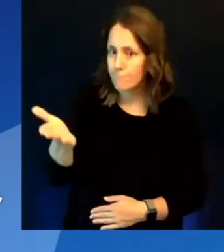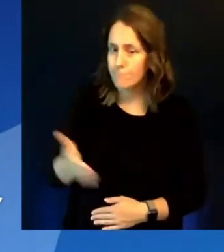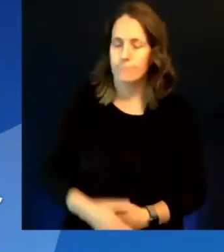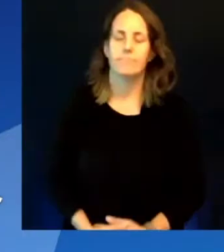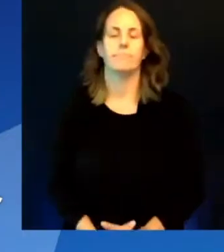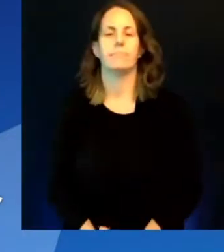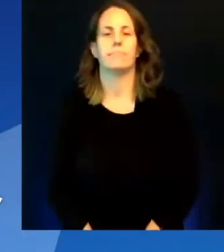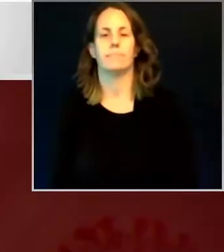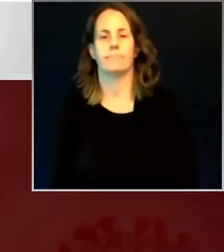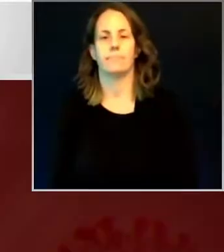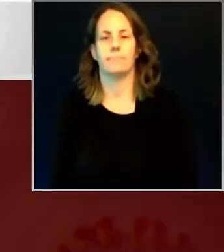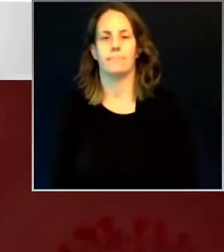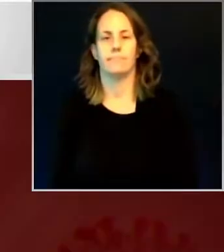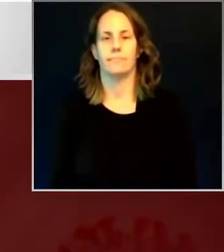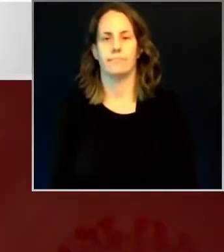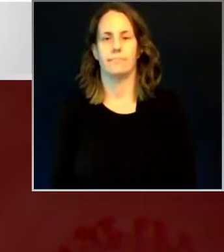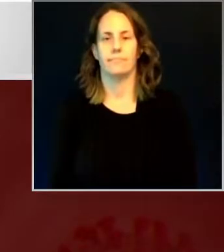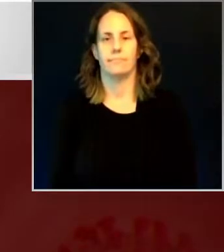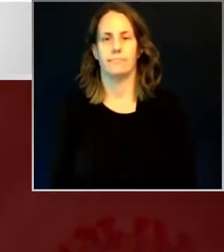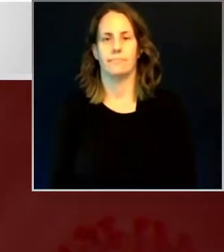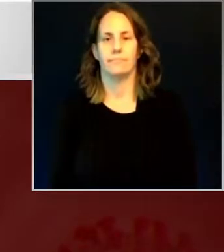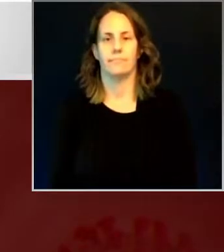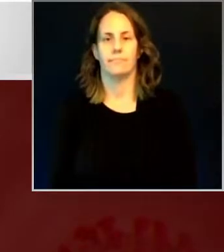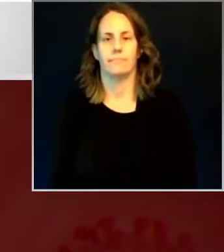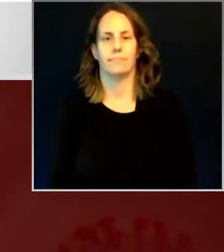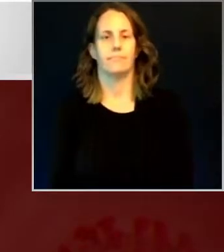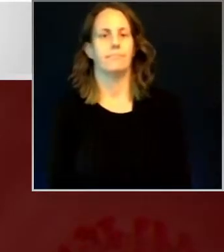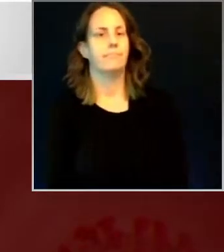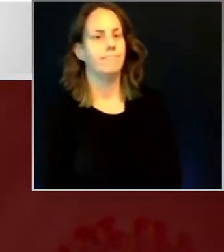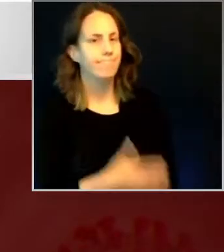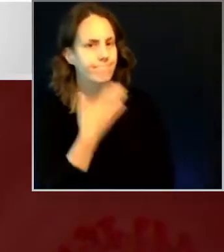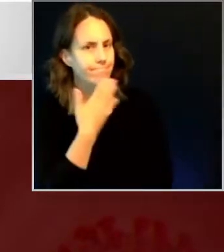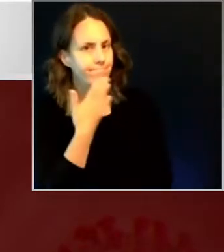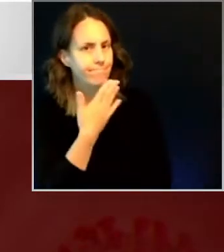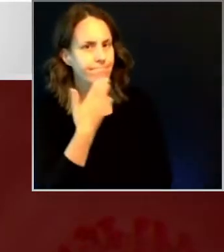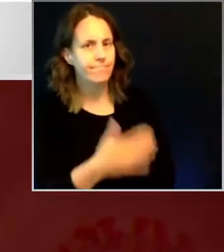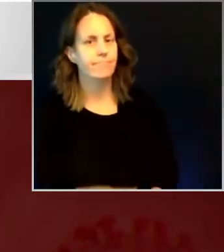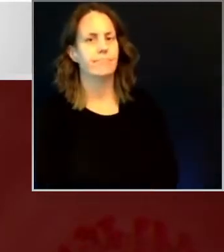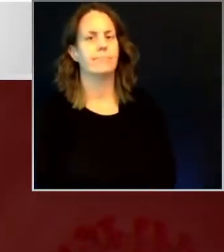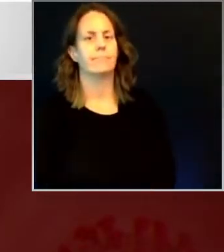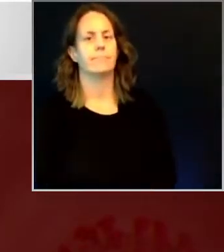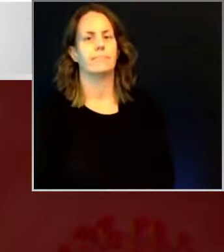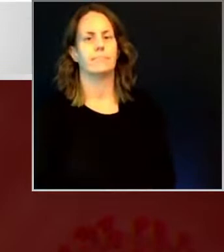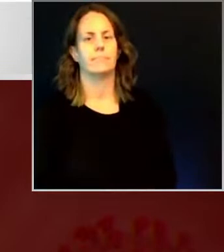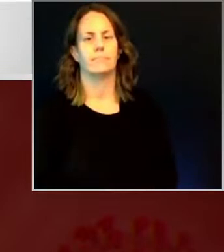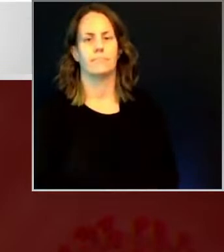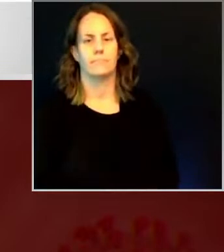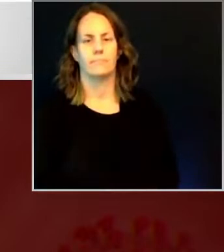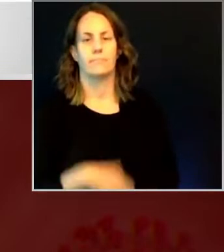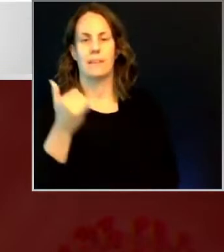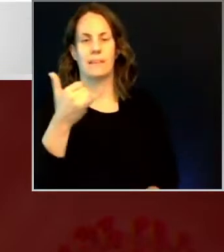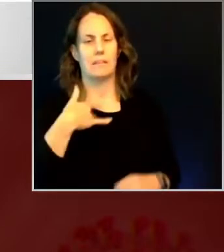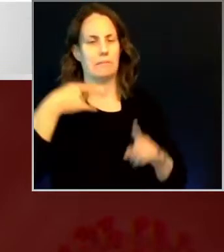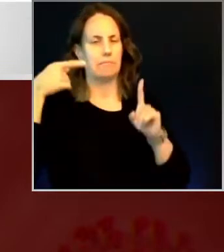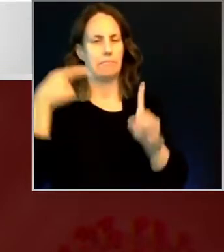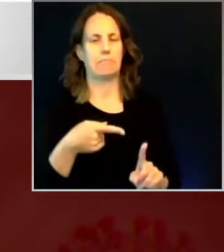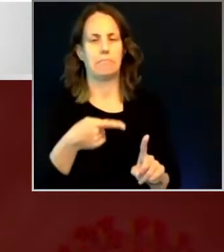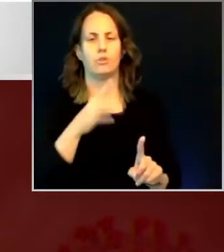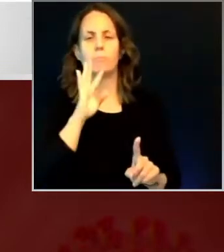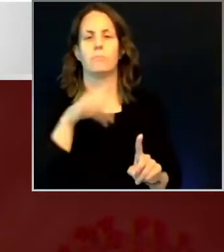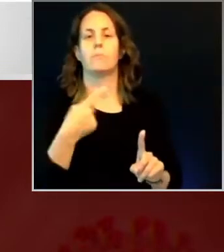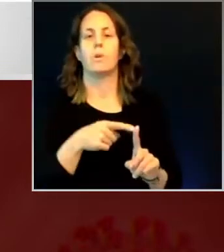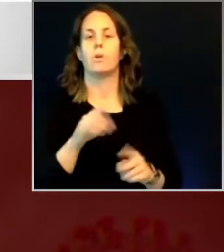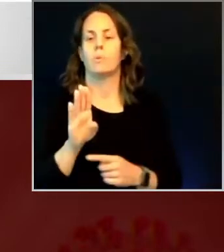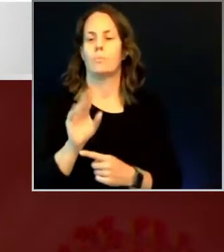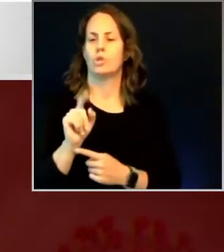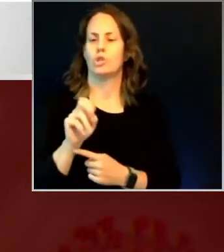Thank you for taking my call. Back to the issue of the booster shots, as the federal government says to get that plan in place for those booster shots,